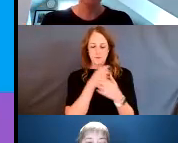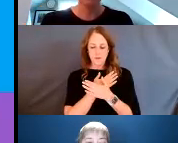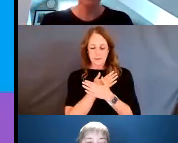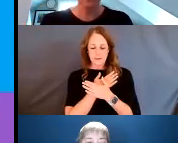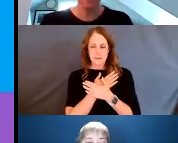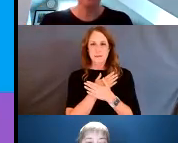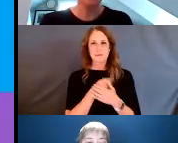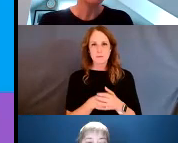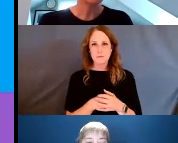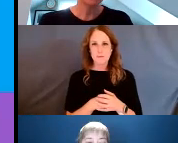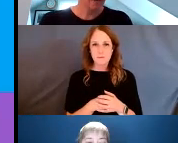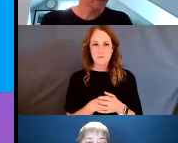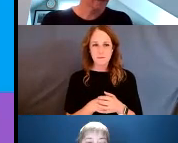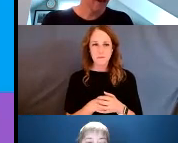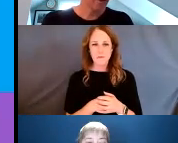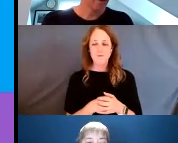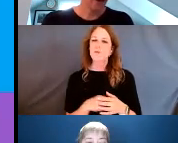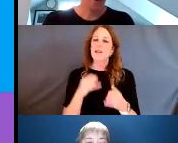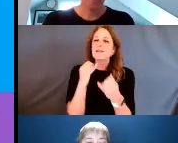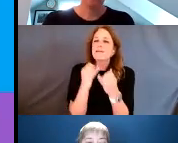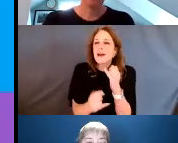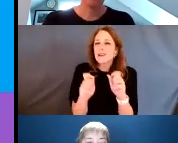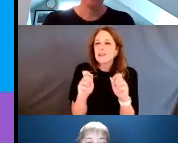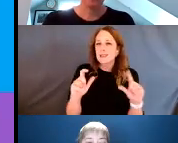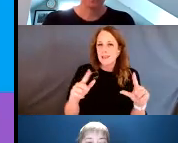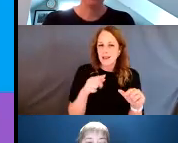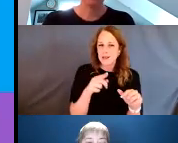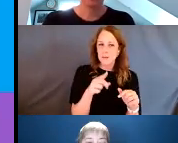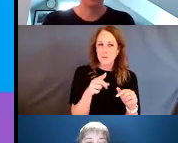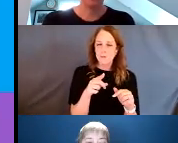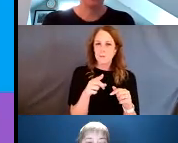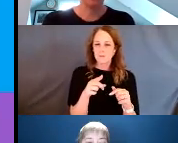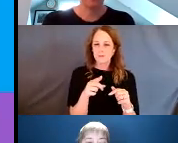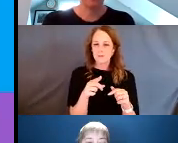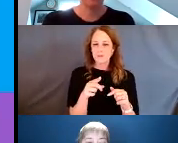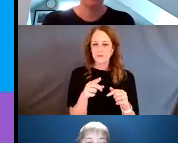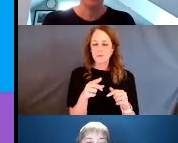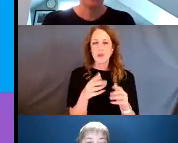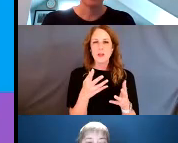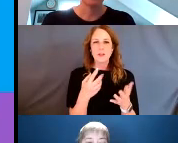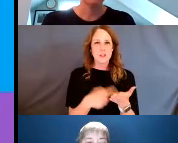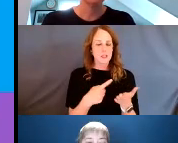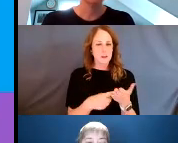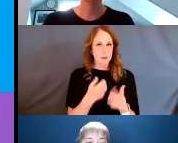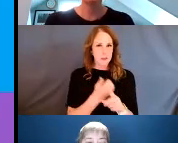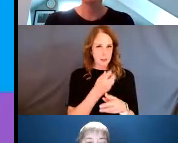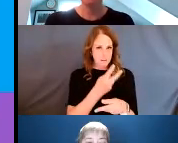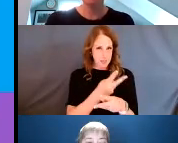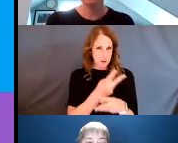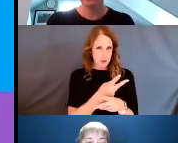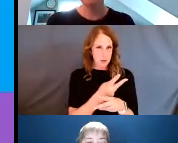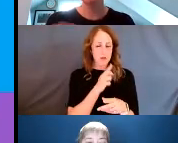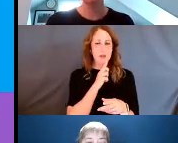break. So the last slide that I have when we're talking about self-care is